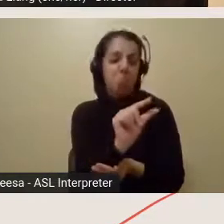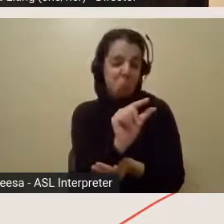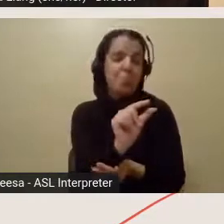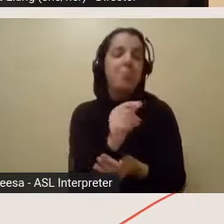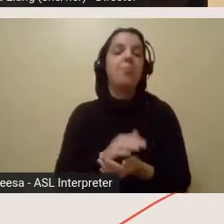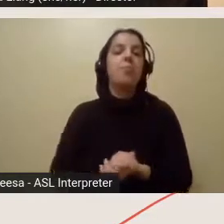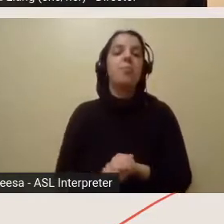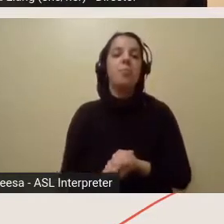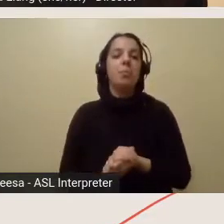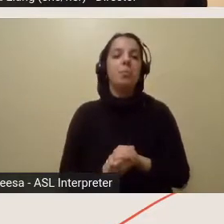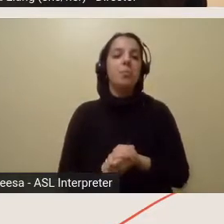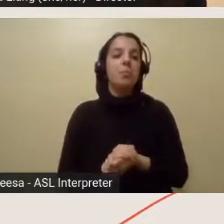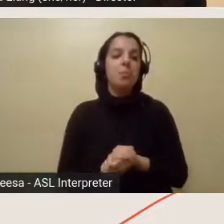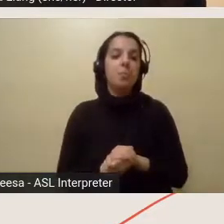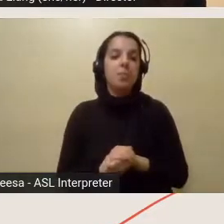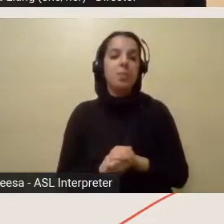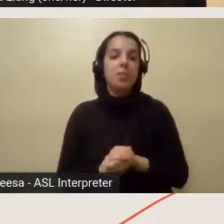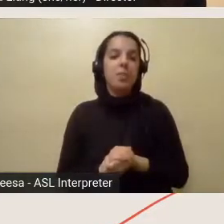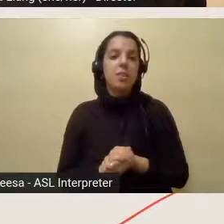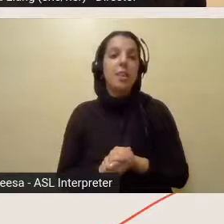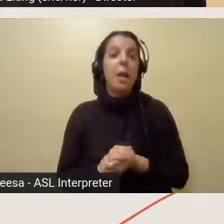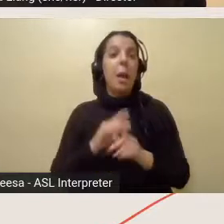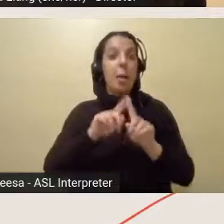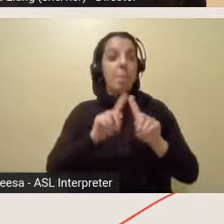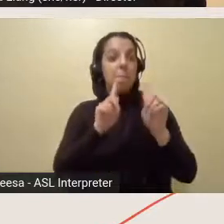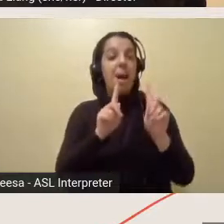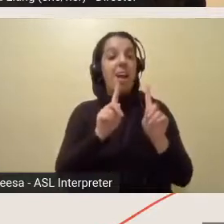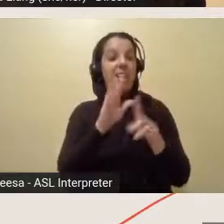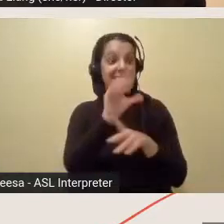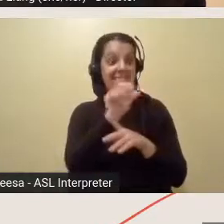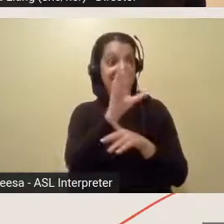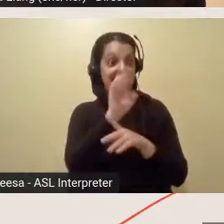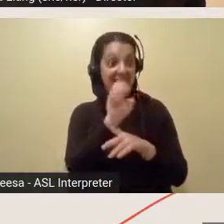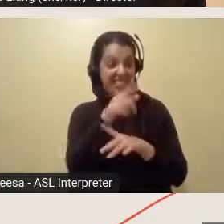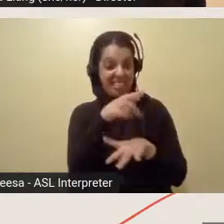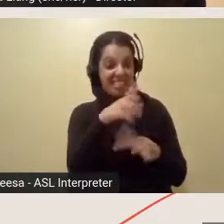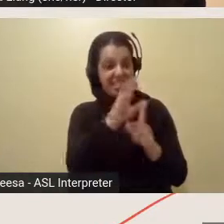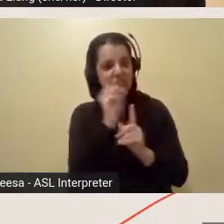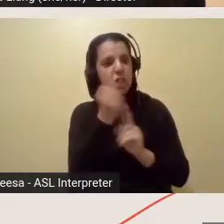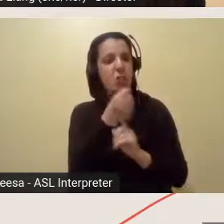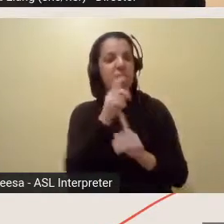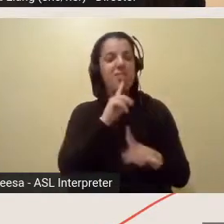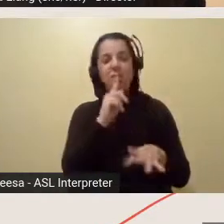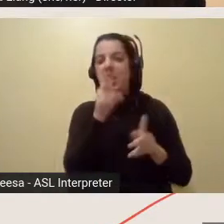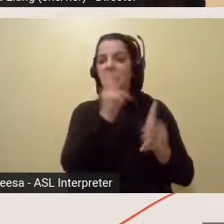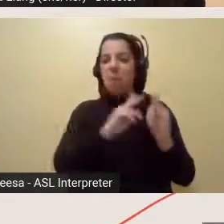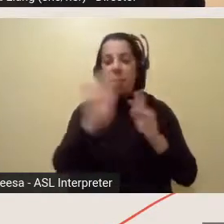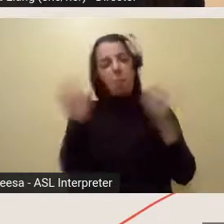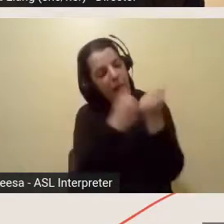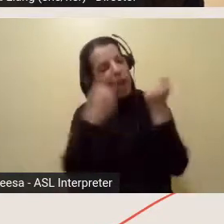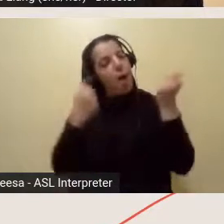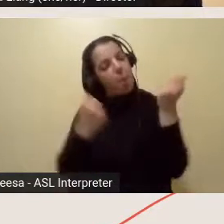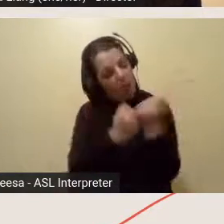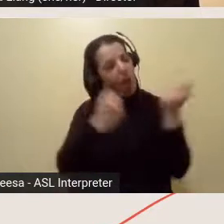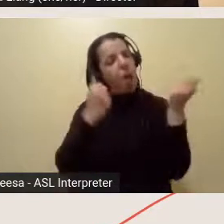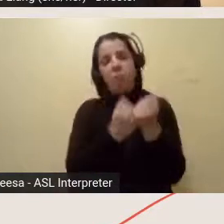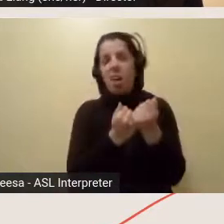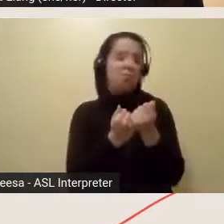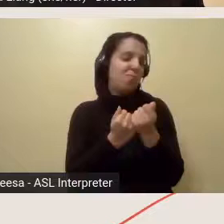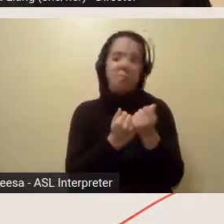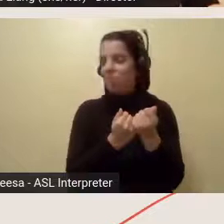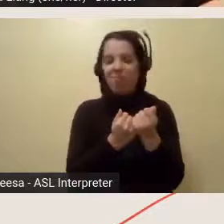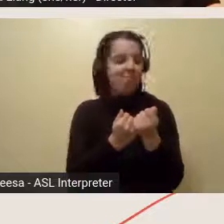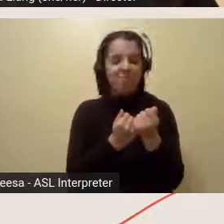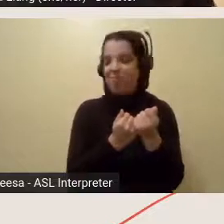But I don't think that I don't think the case has become a rallying point for anything really large, you know, as big as the